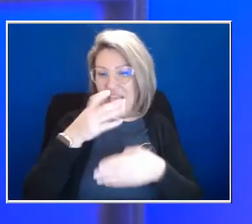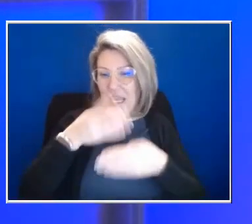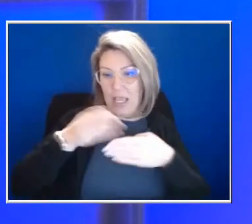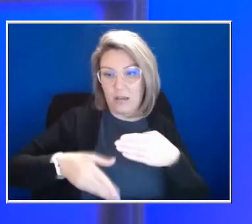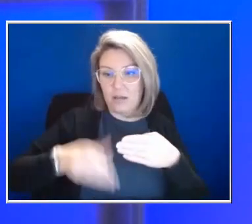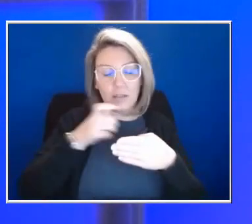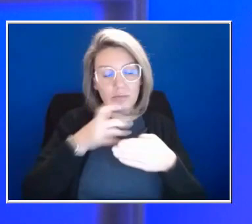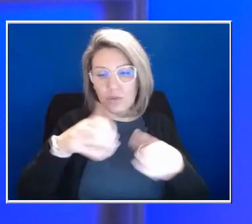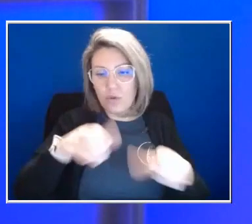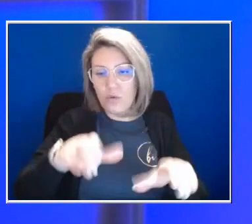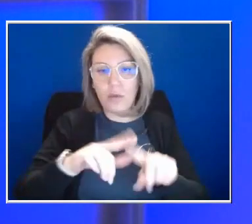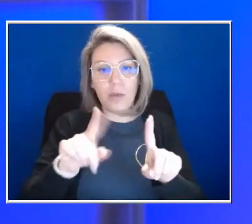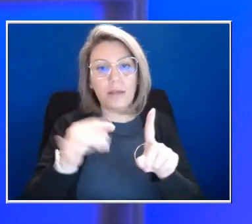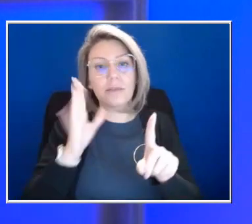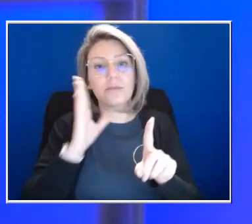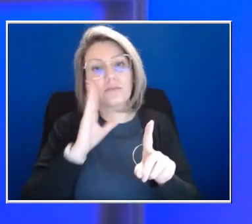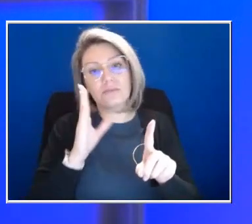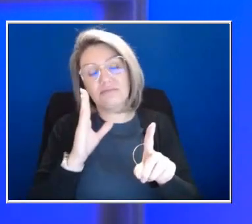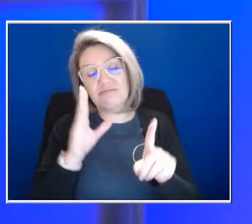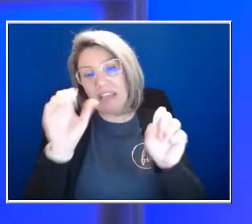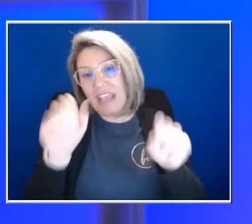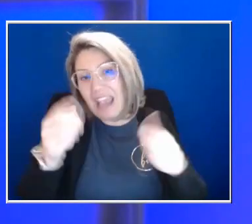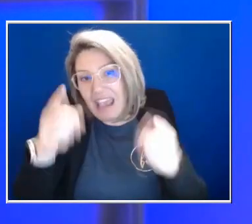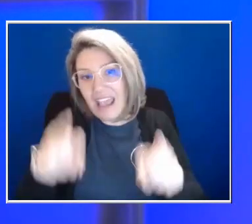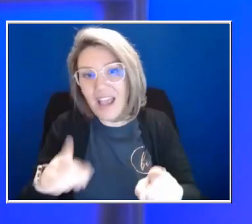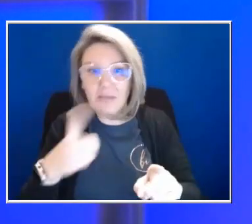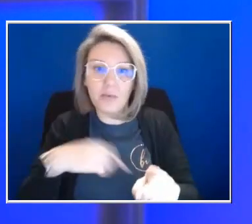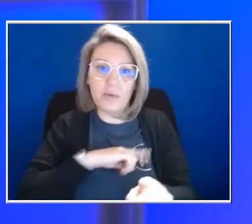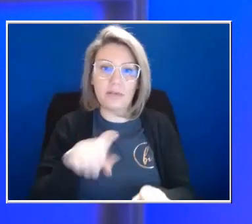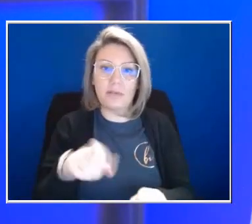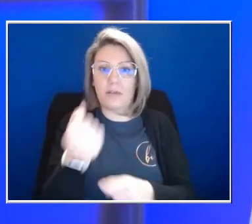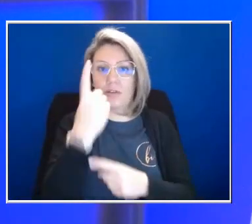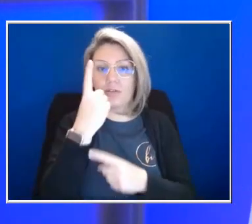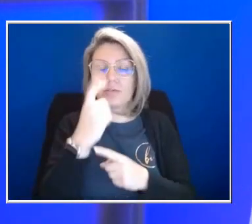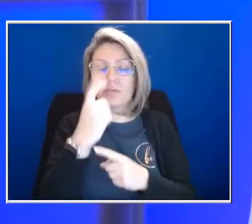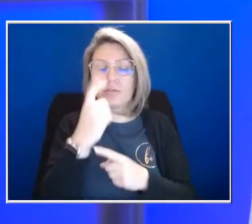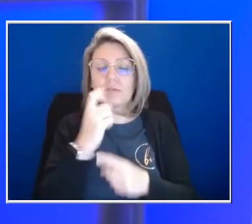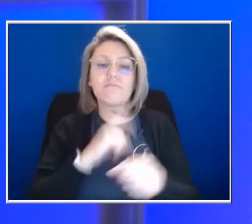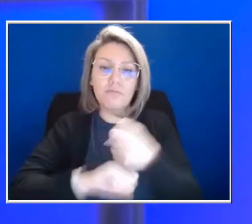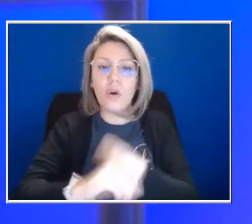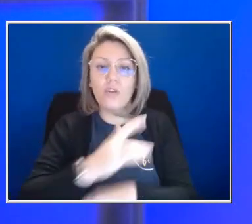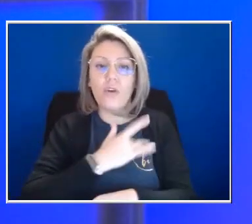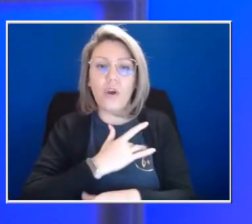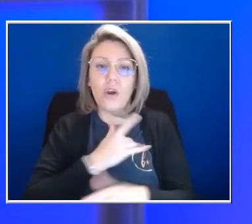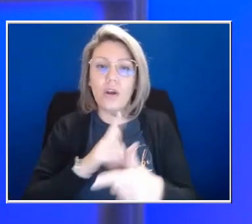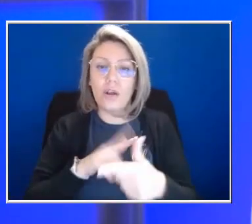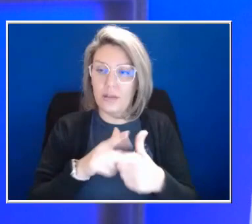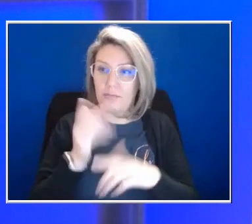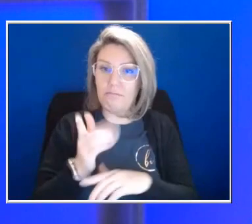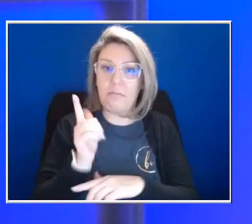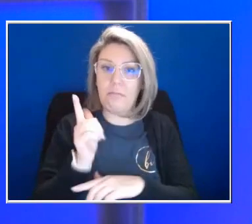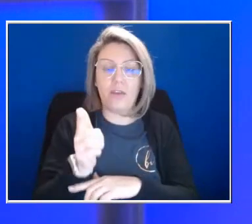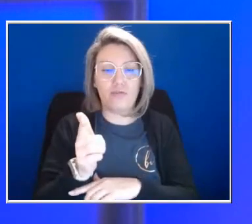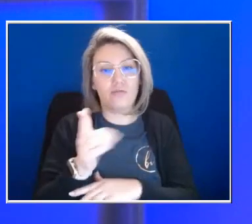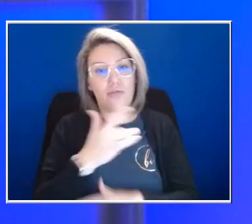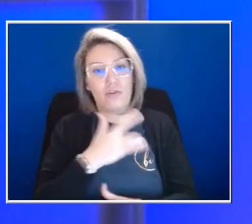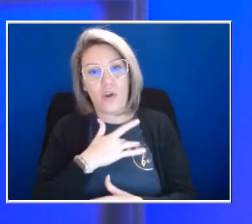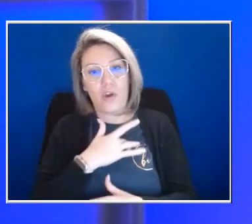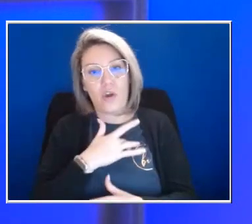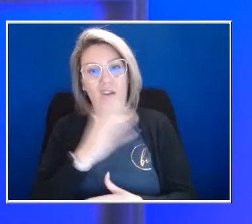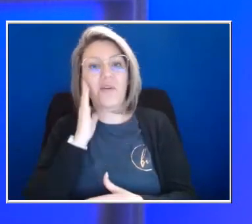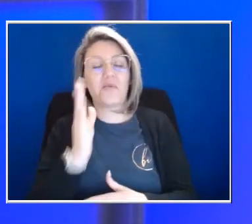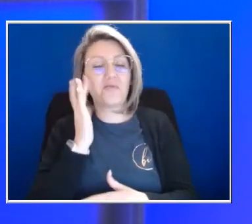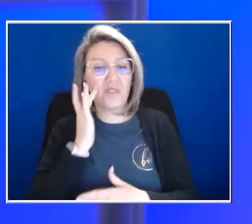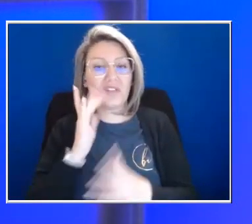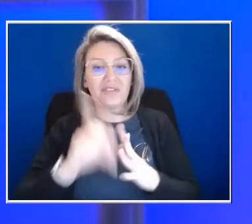happen, and we need to be vigilant about it and support the heart. And then over time, these hearts do come back, as it was the case for Christina.